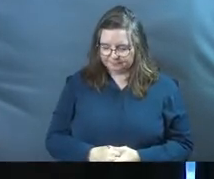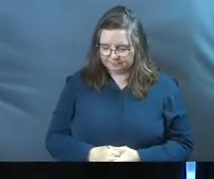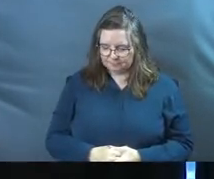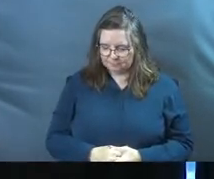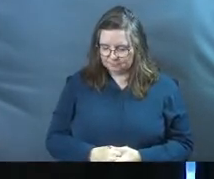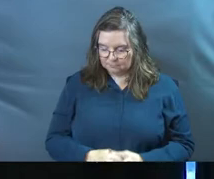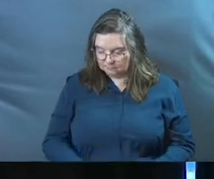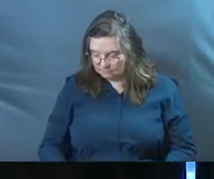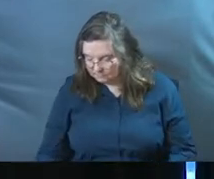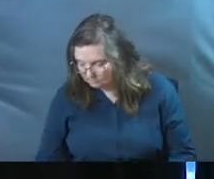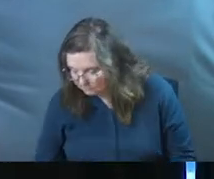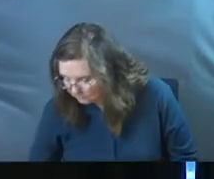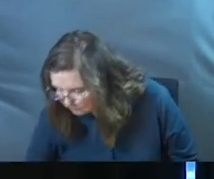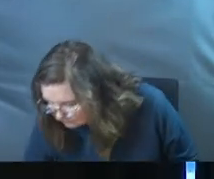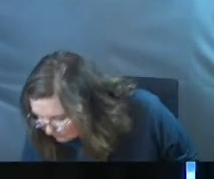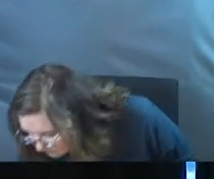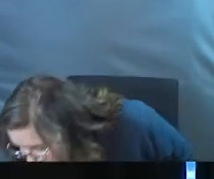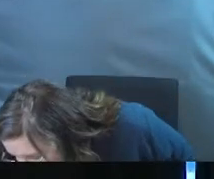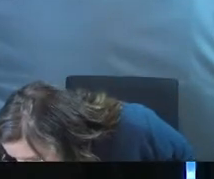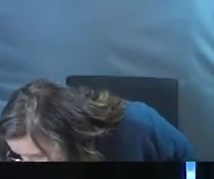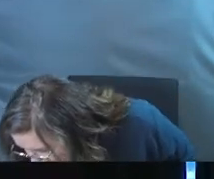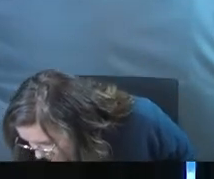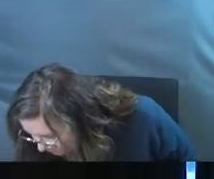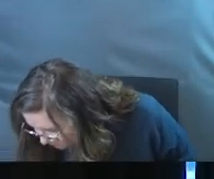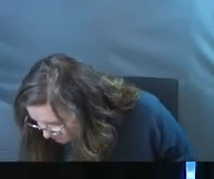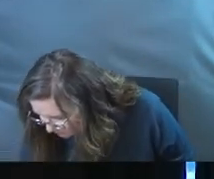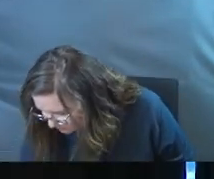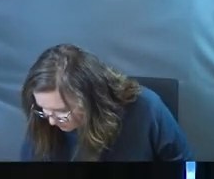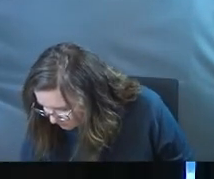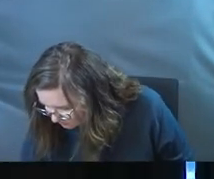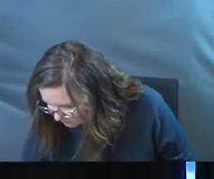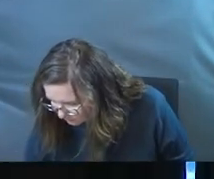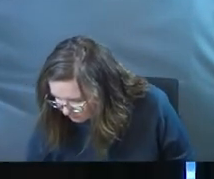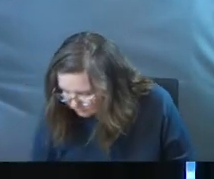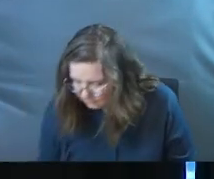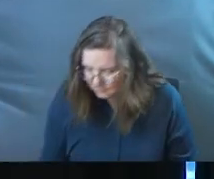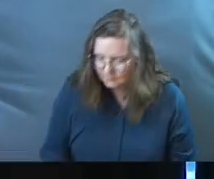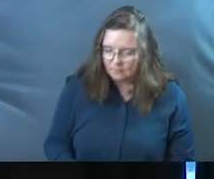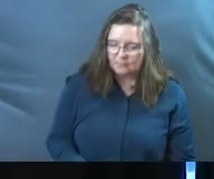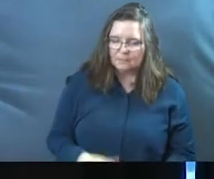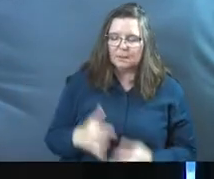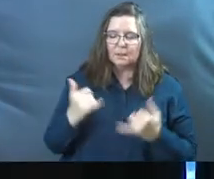So we're in the story of Joseph, and we're going to come back to the princess bride later, okay?